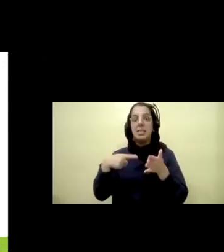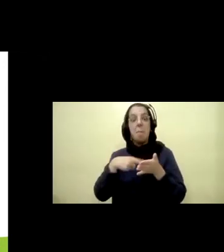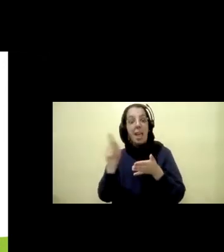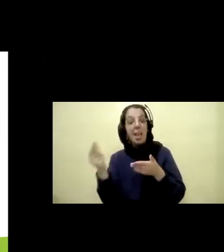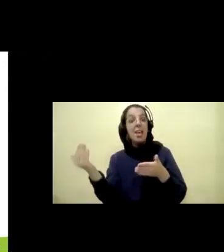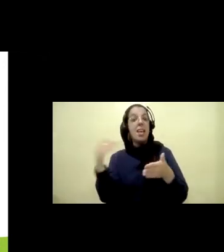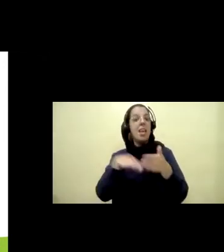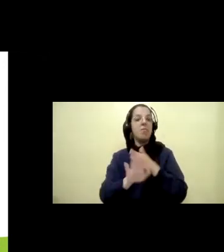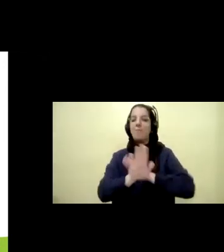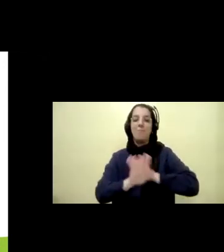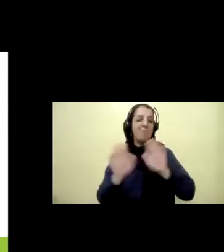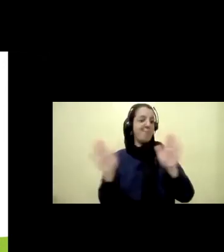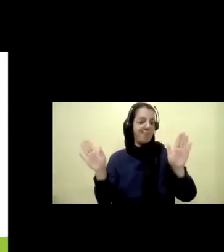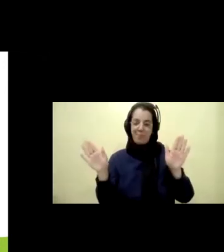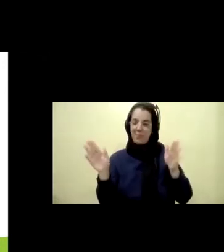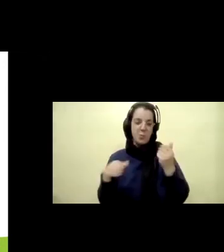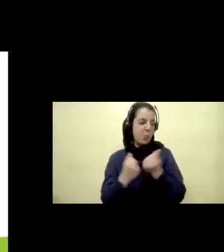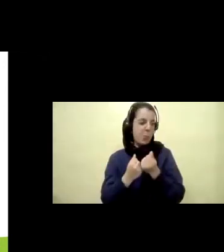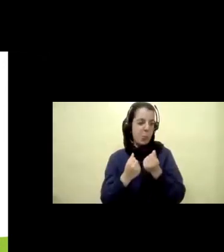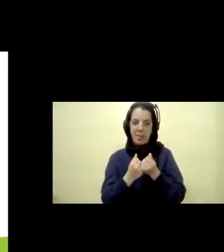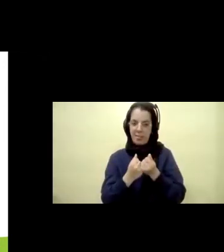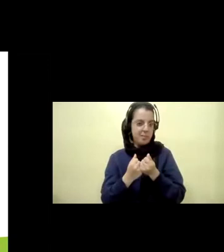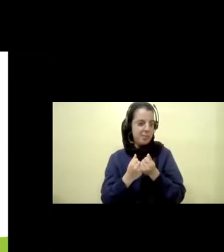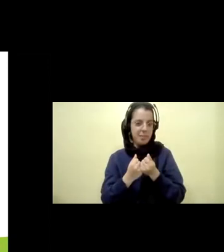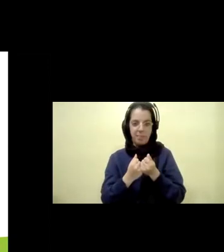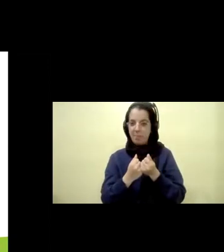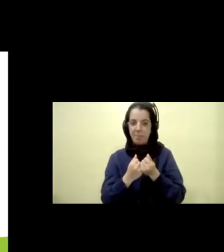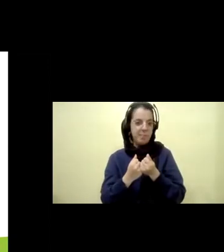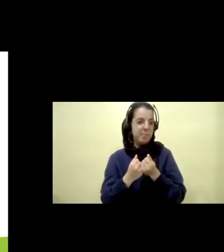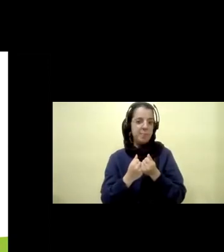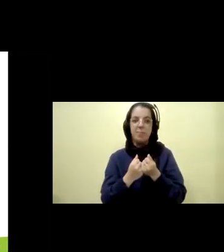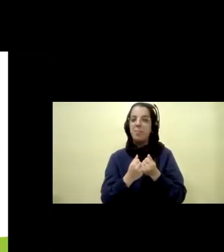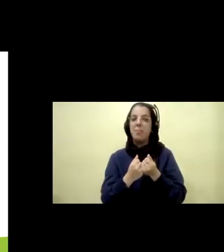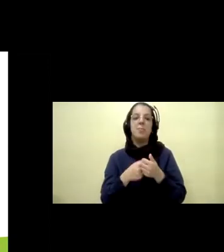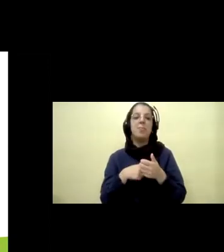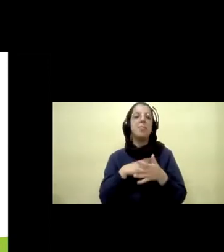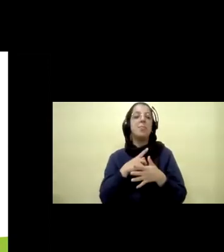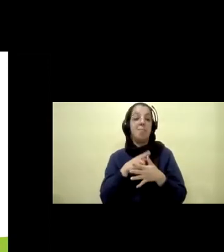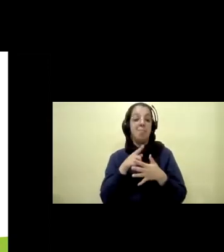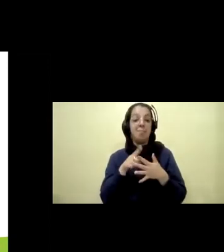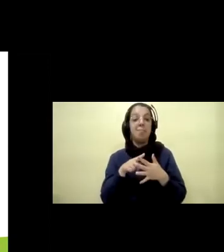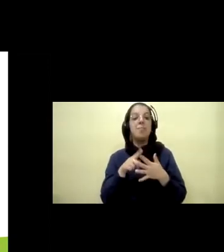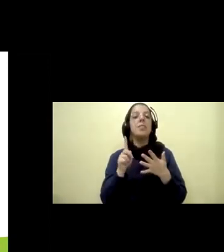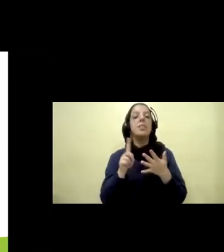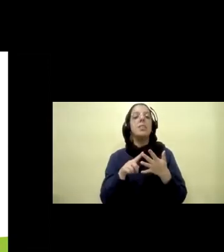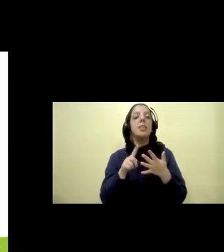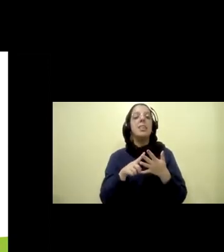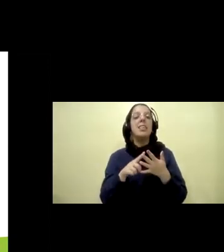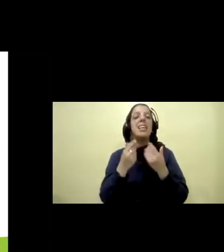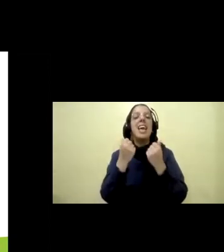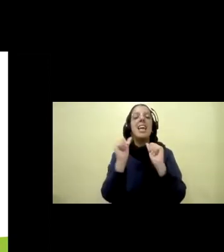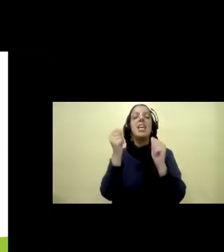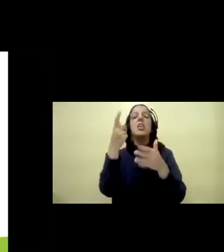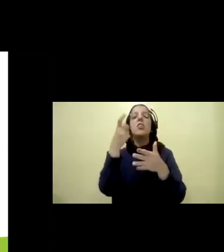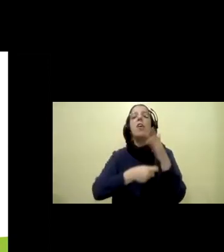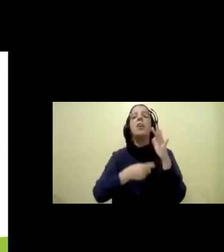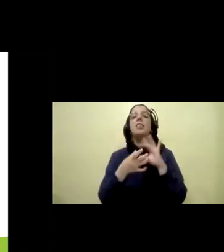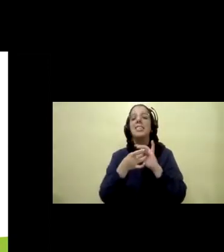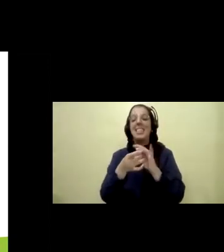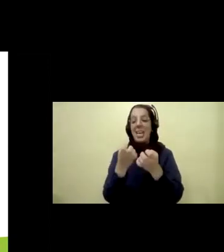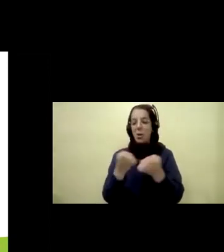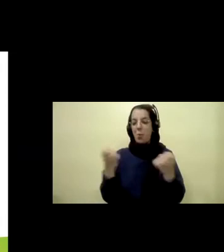we cannot support those kinds of projects. Any costs that are related